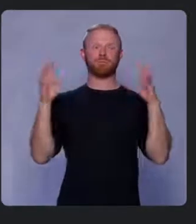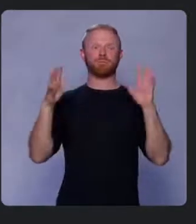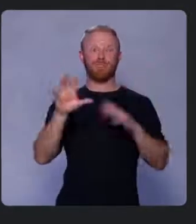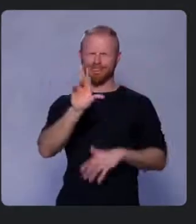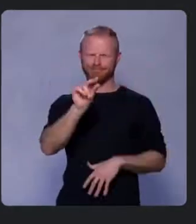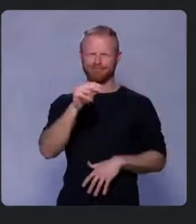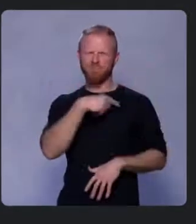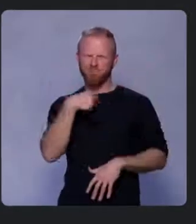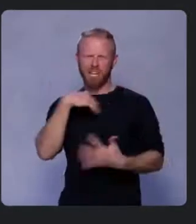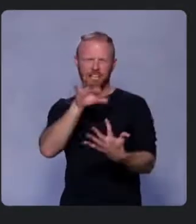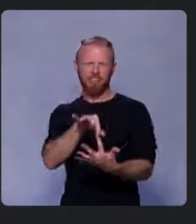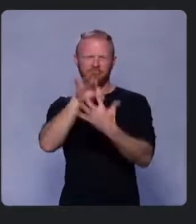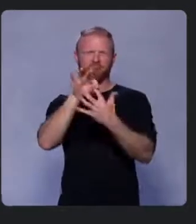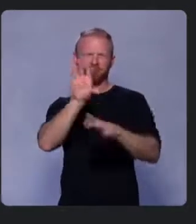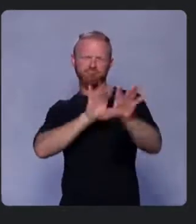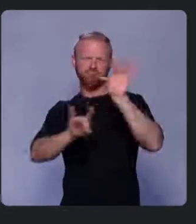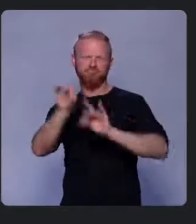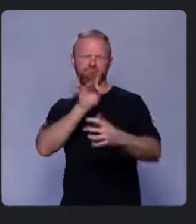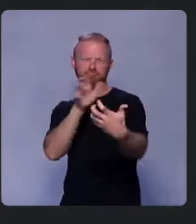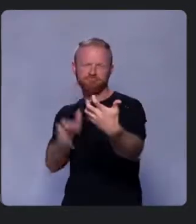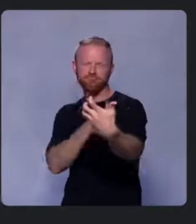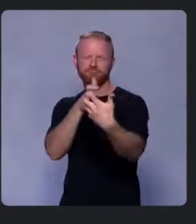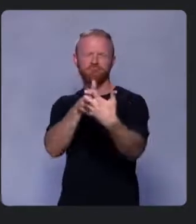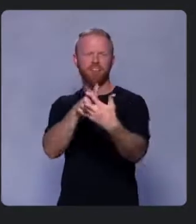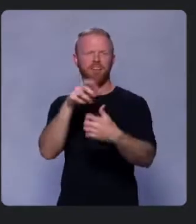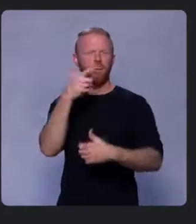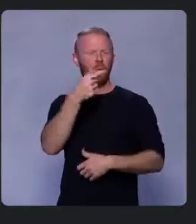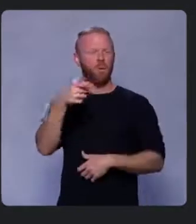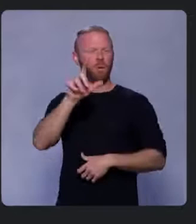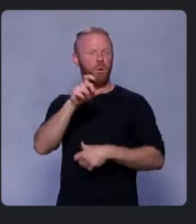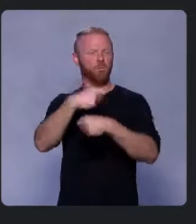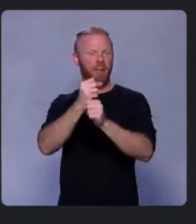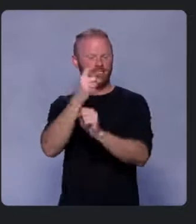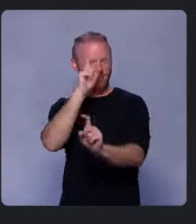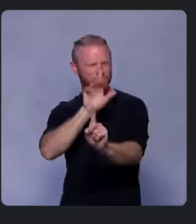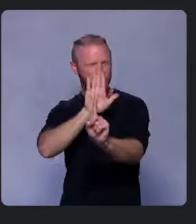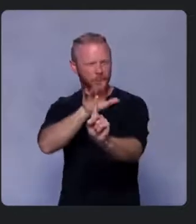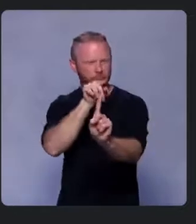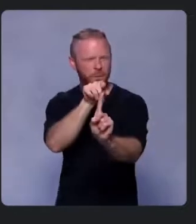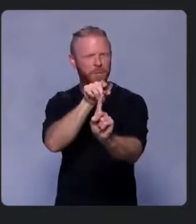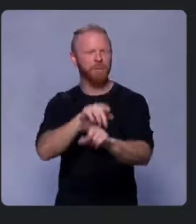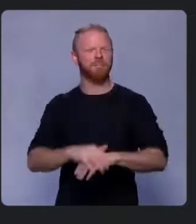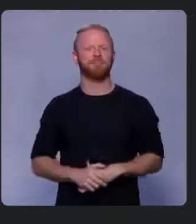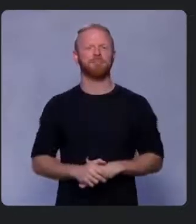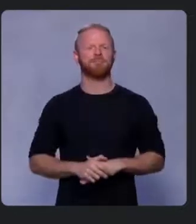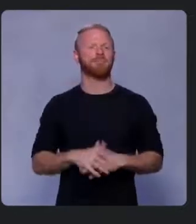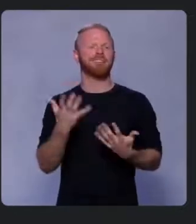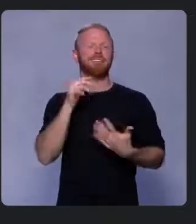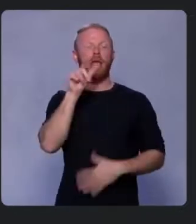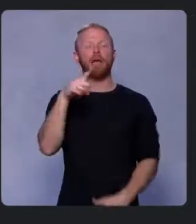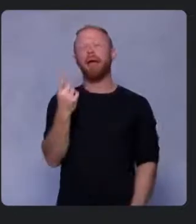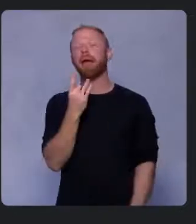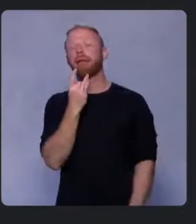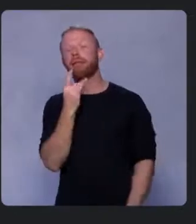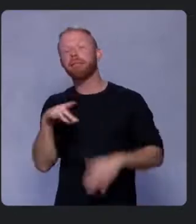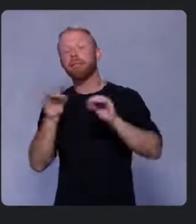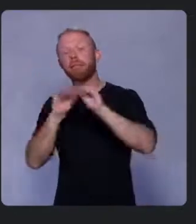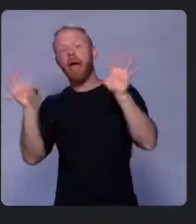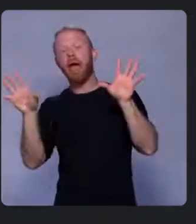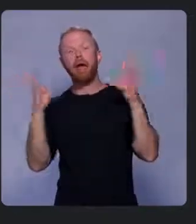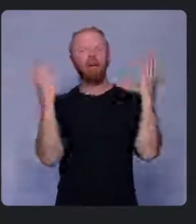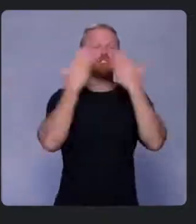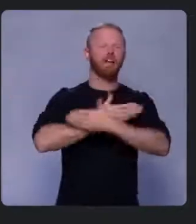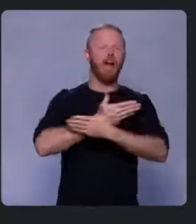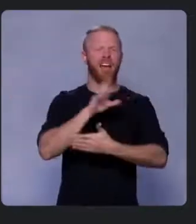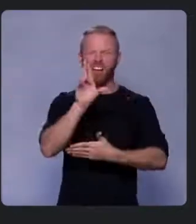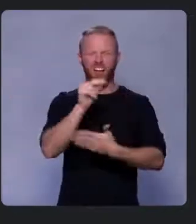uniquely tailor your Google products for the perfect fit. Beyond light and dark, a mode for